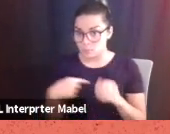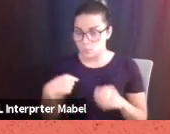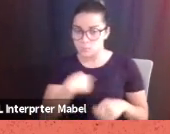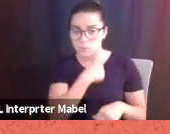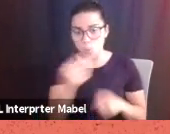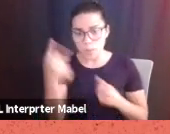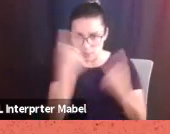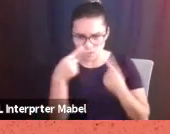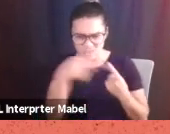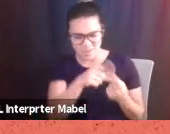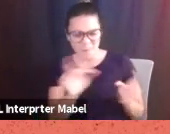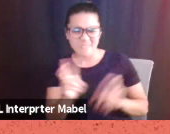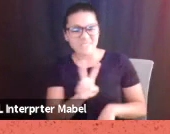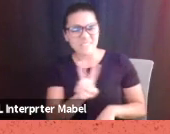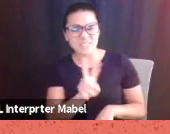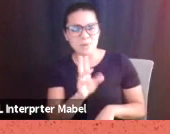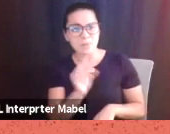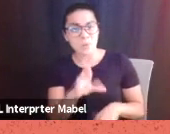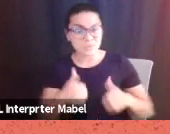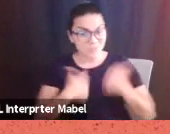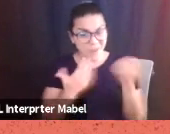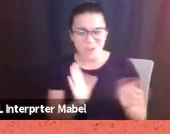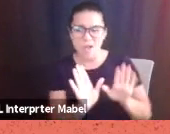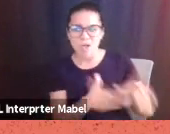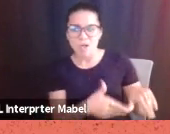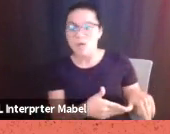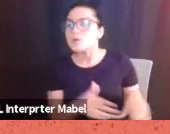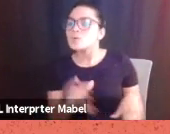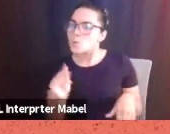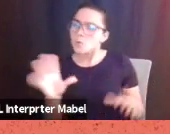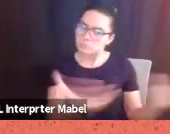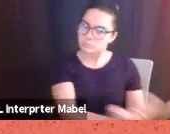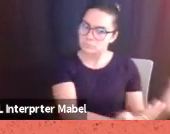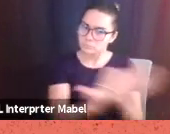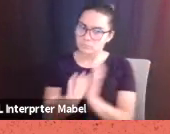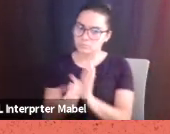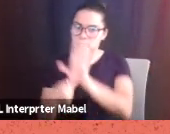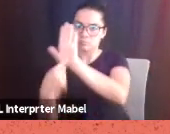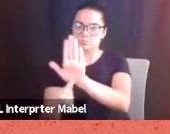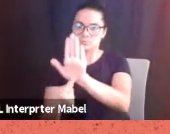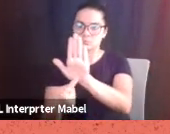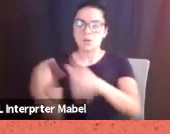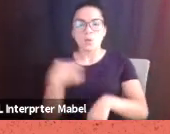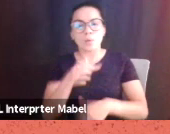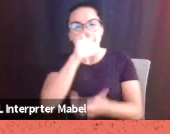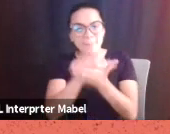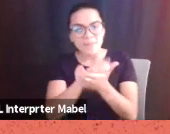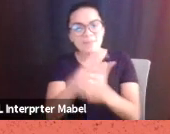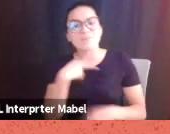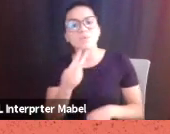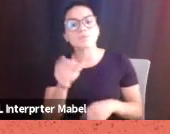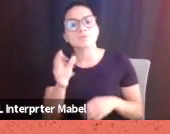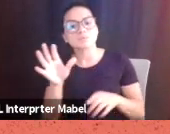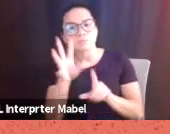as survivors. We believe in and value the voices of Black, Indigenous, and people of color,